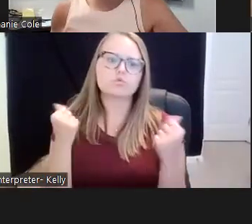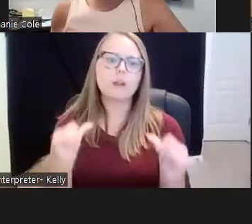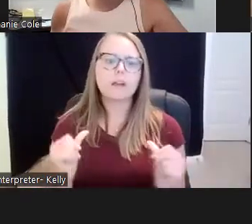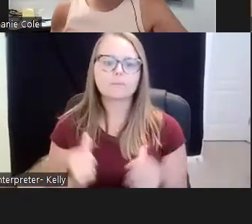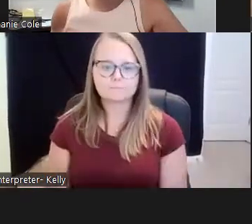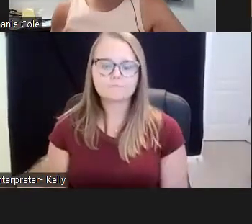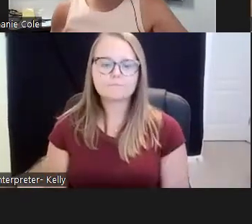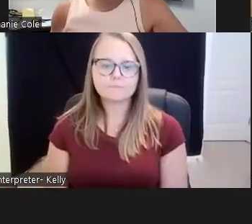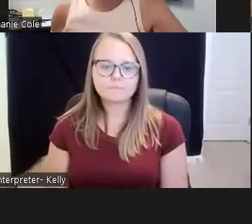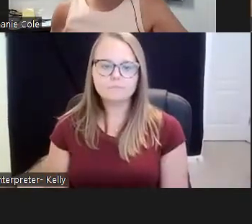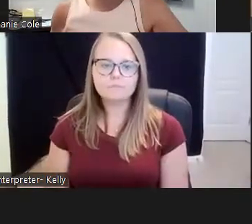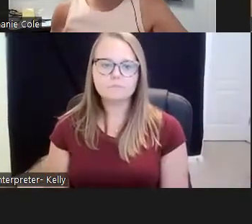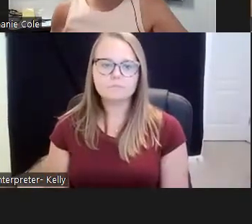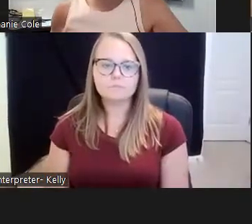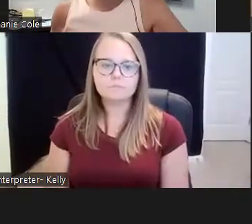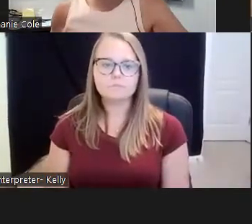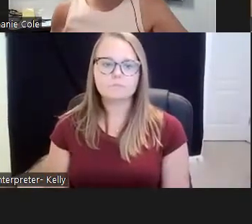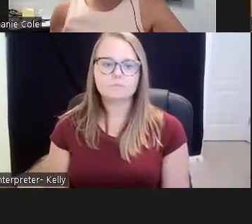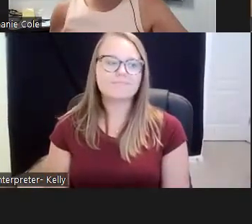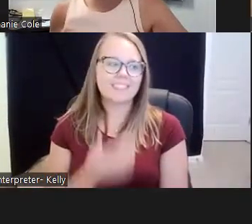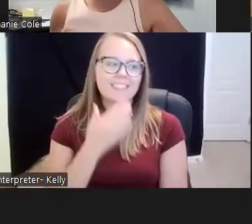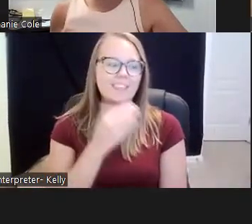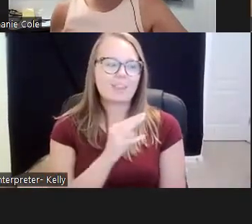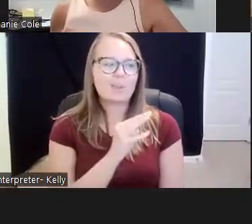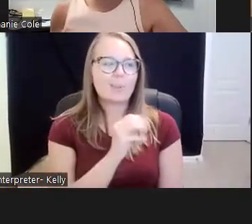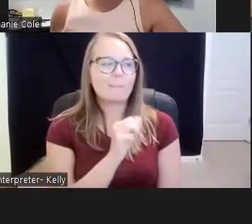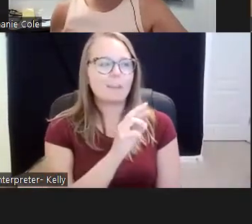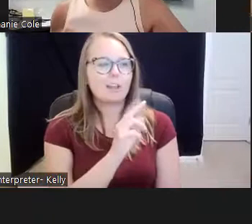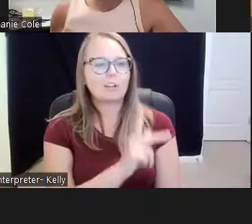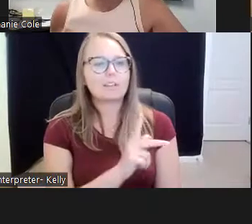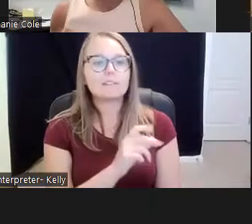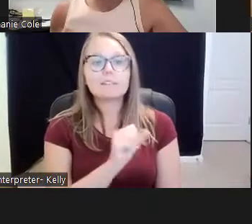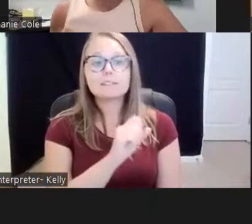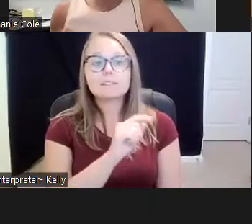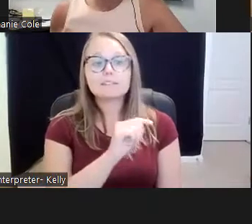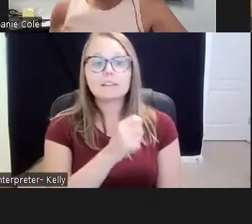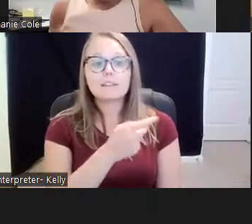us. Great. Thank you, Mary. Stephanie.